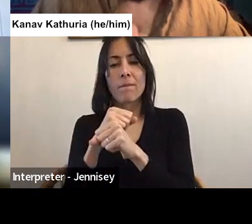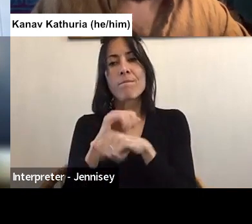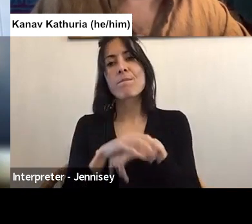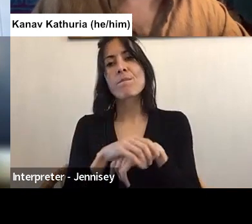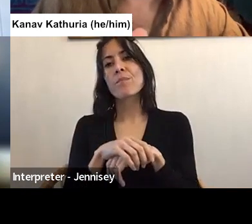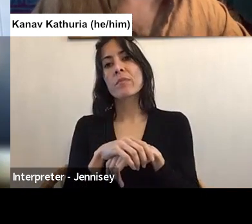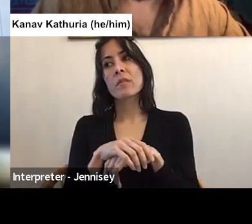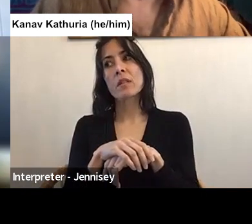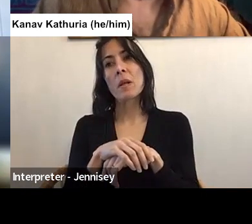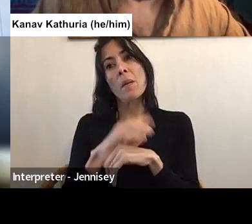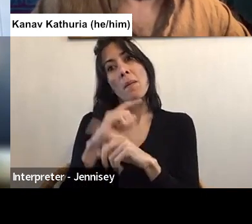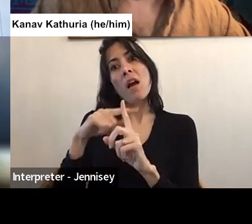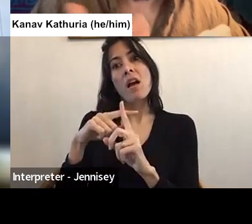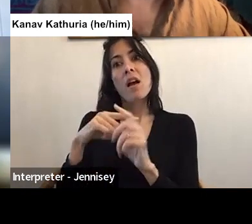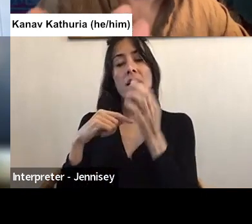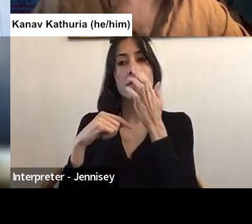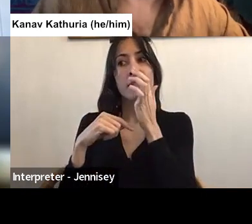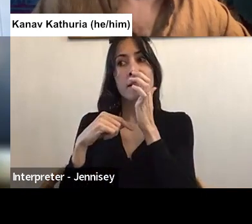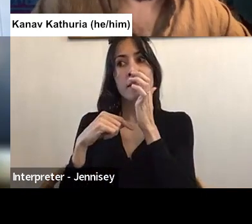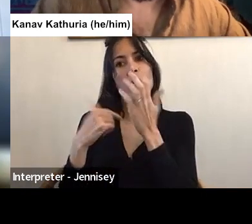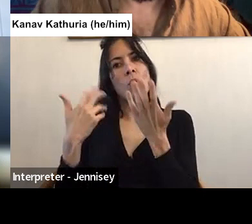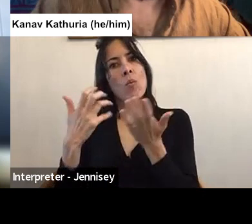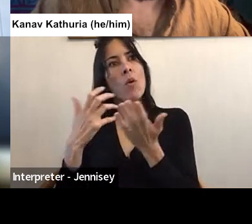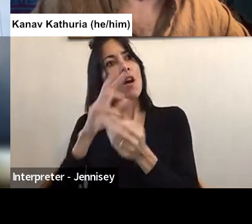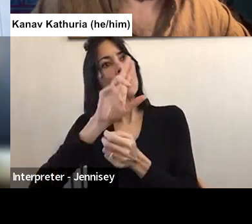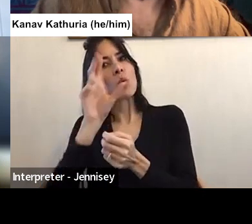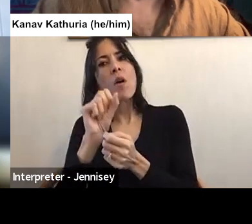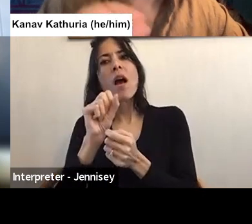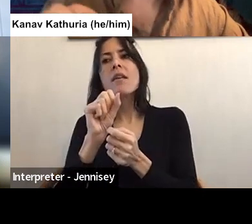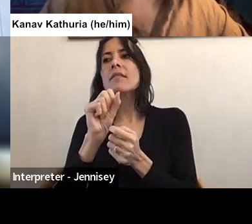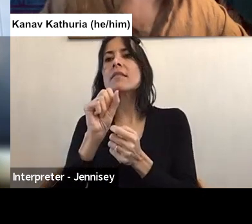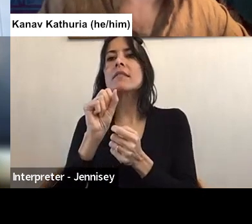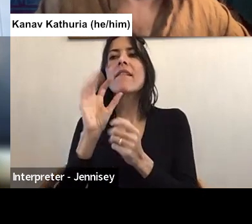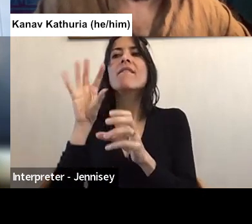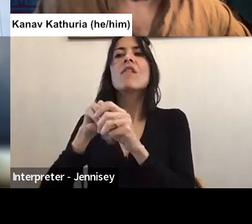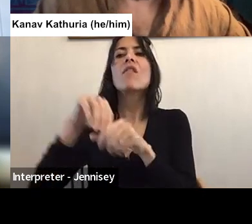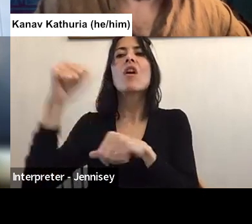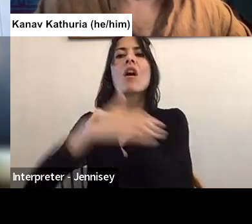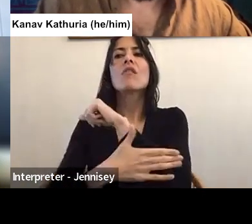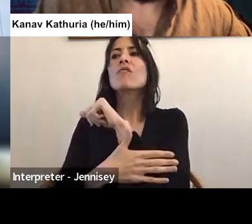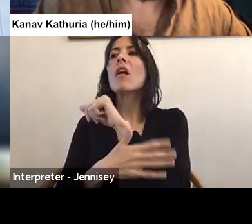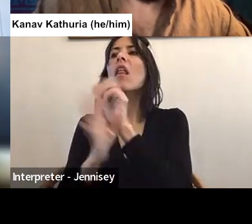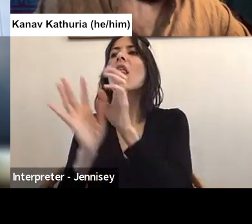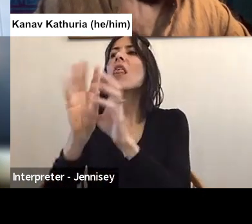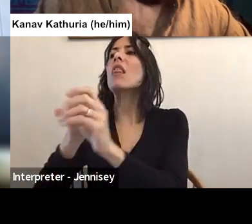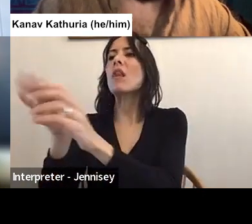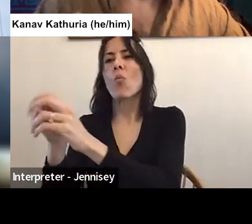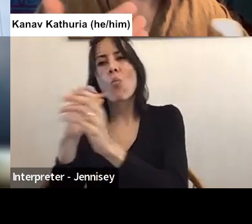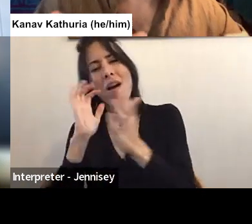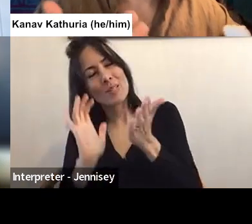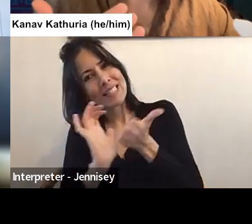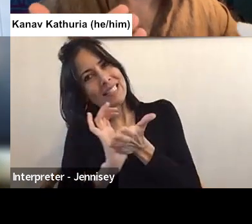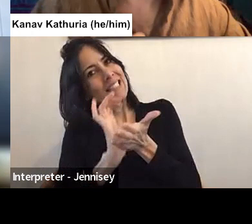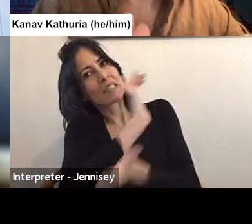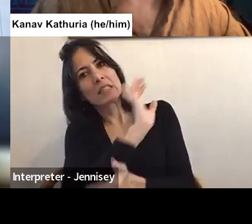mean uprooting U.S. empire, right? And capitalist social relationships in themselves. And as someone pointed out in the chat, it's also